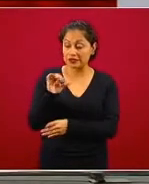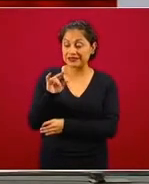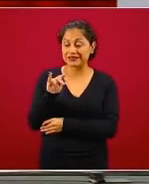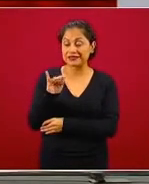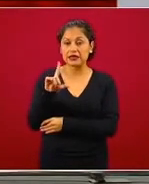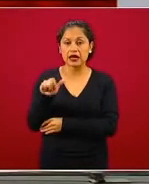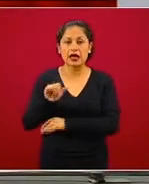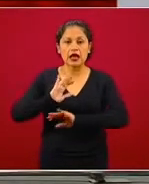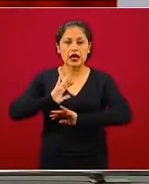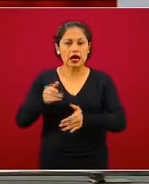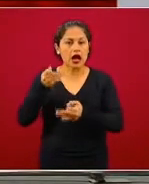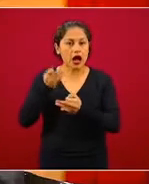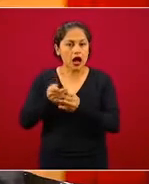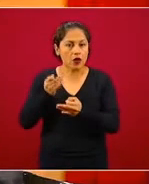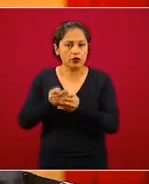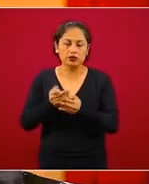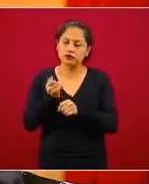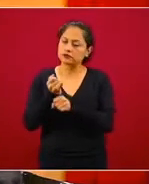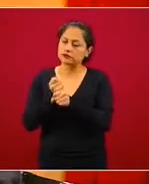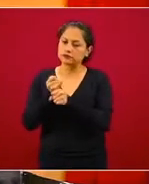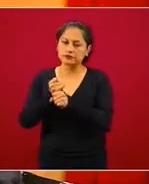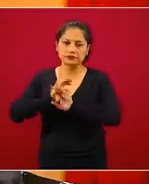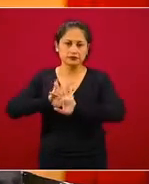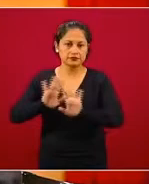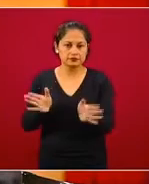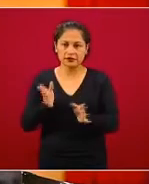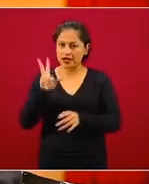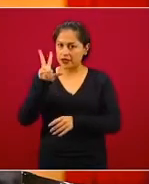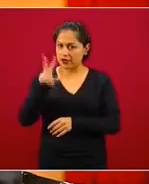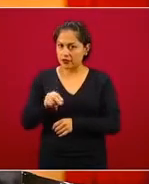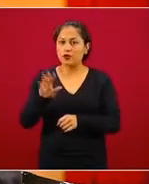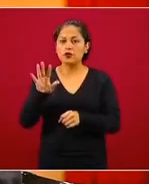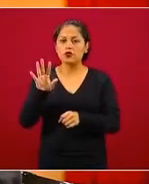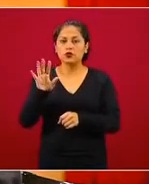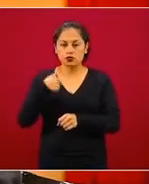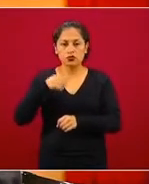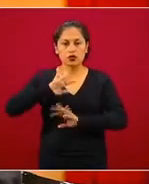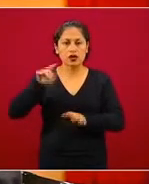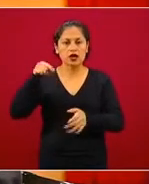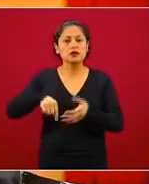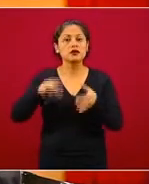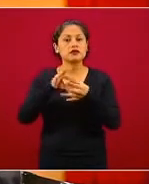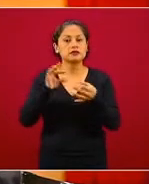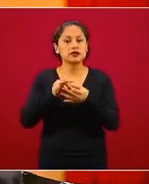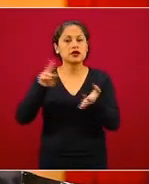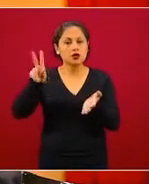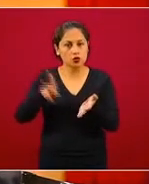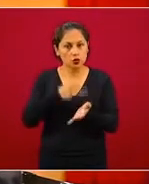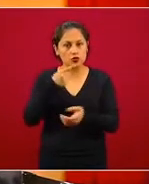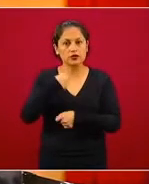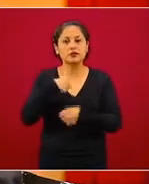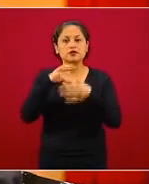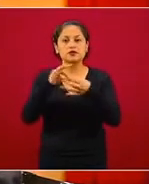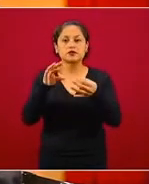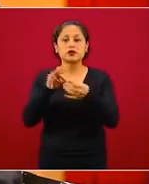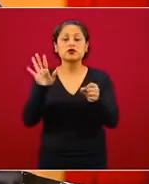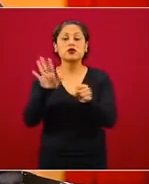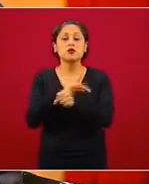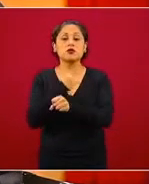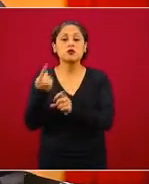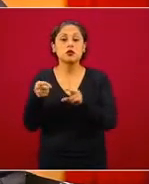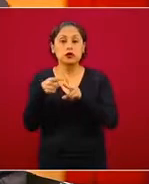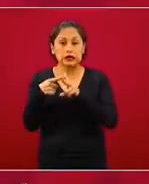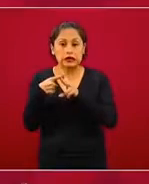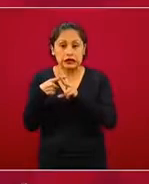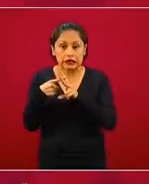pandemic razones. day by Hemos day, mencionado just like I algunas, showed you right now. nuevamente las retomo. En primer And lugar, su our capacidad de monitoring for resolución occupancy rates geográfica,